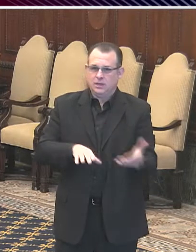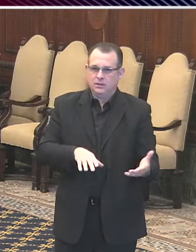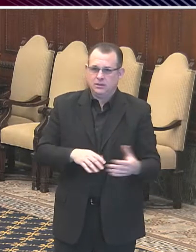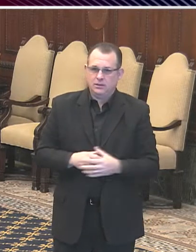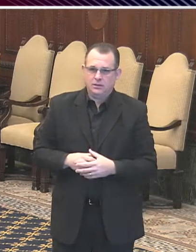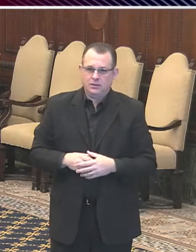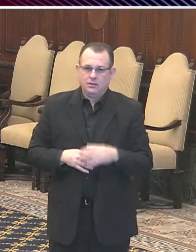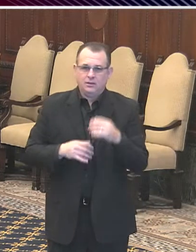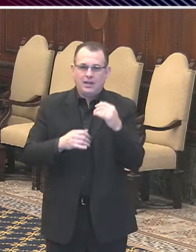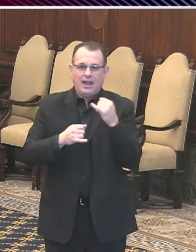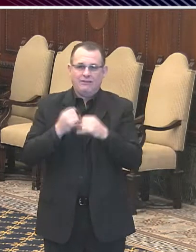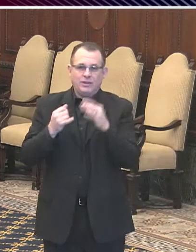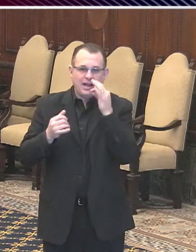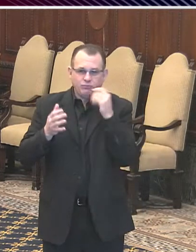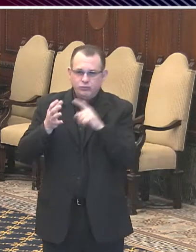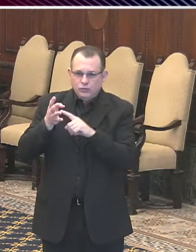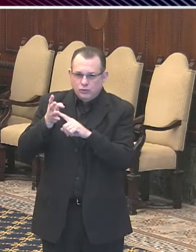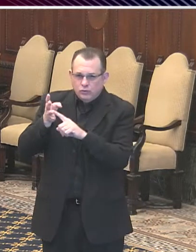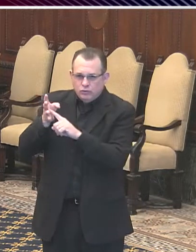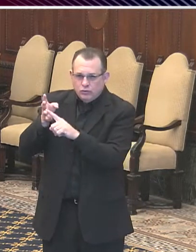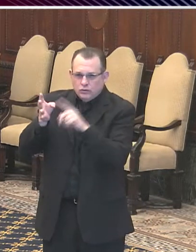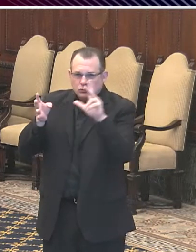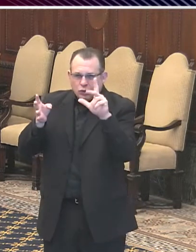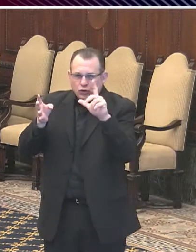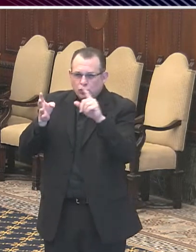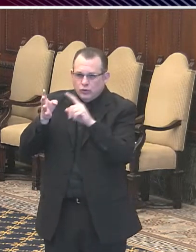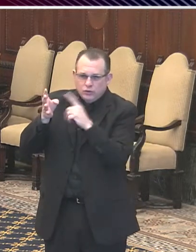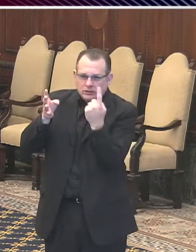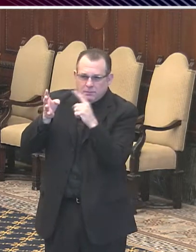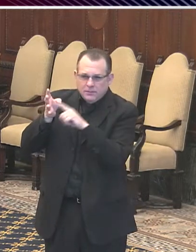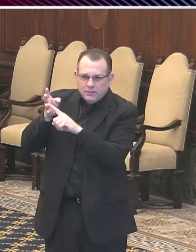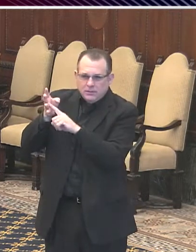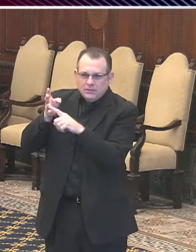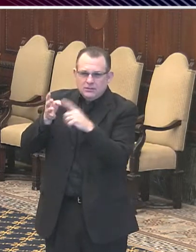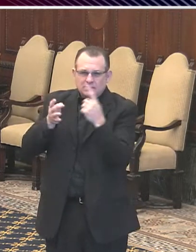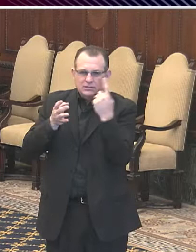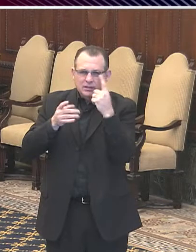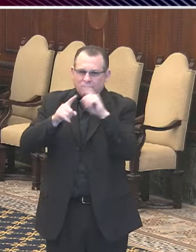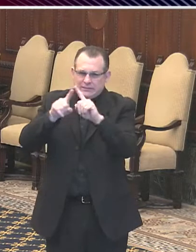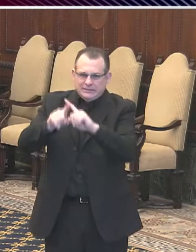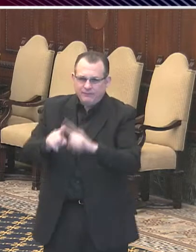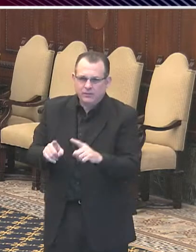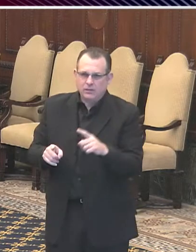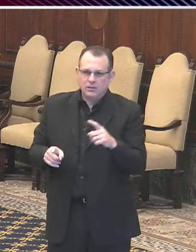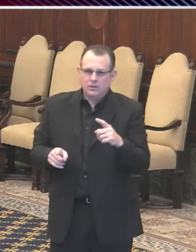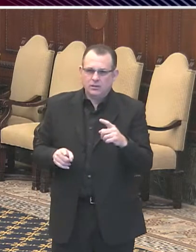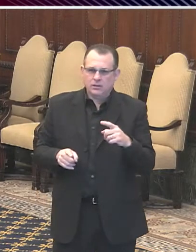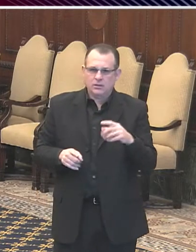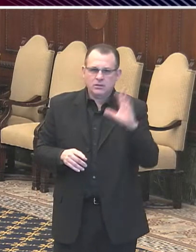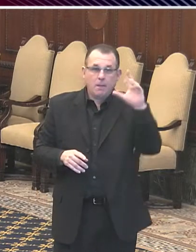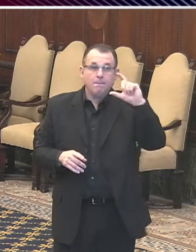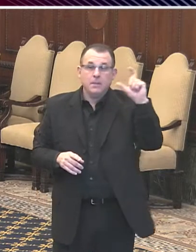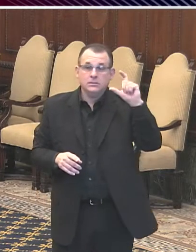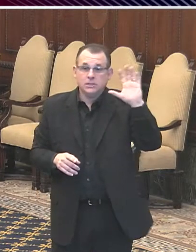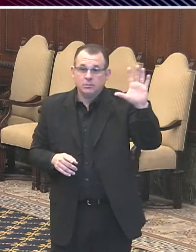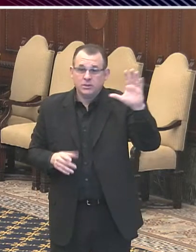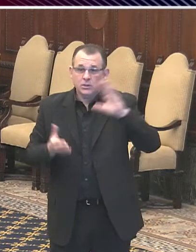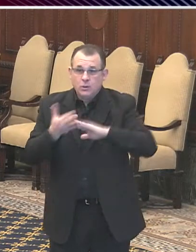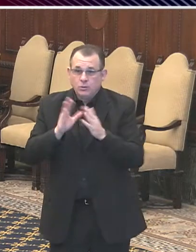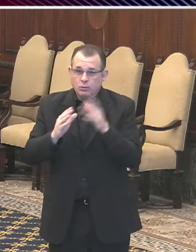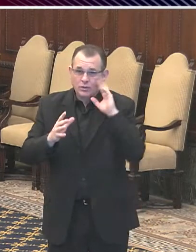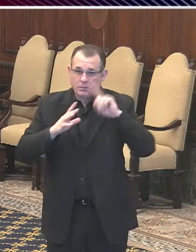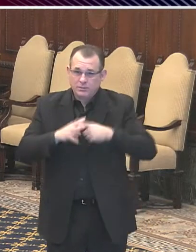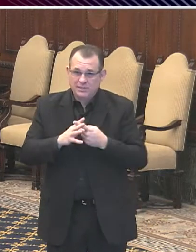on the 23rd, but the date might vary according to the cycle of the moon, Muslim communities in our city will begin Ramadan,